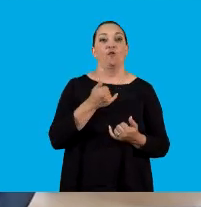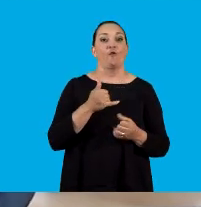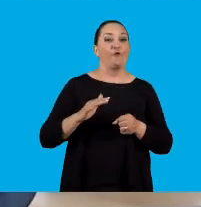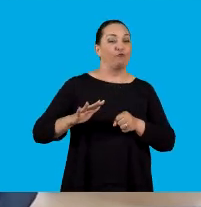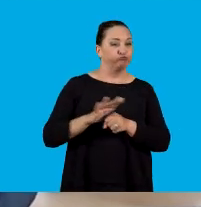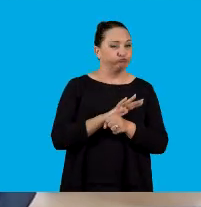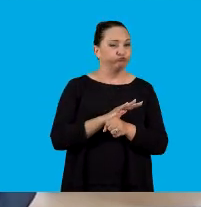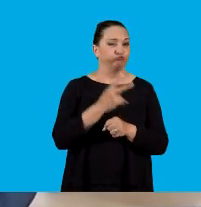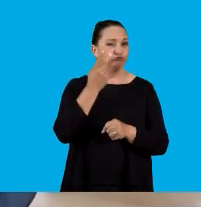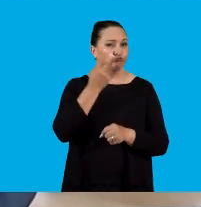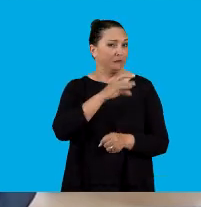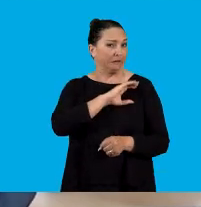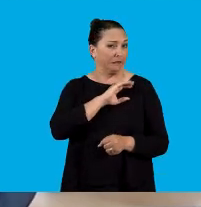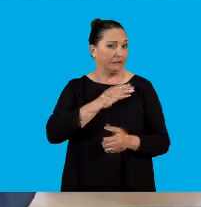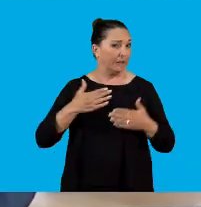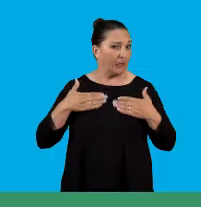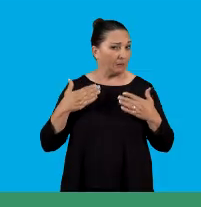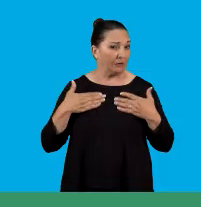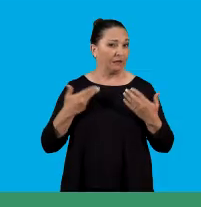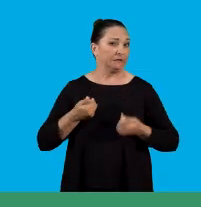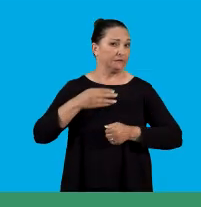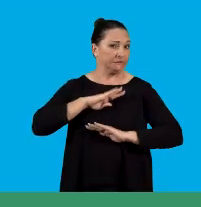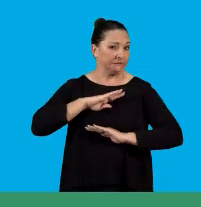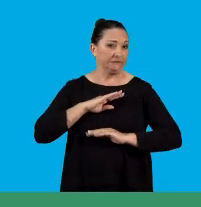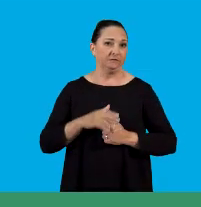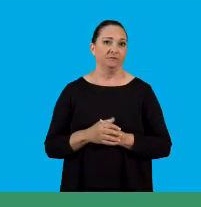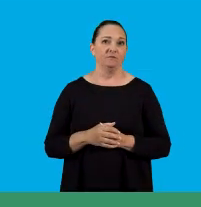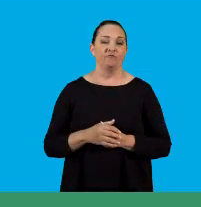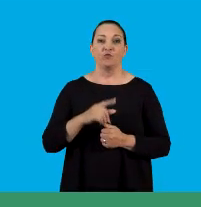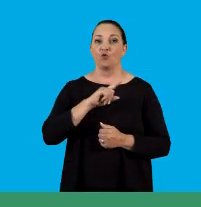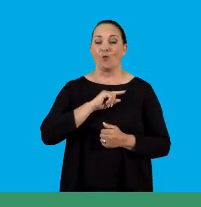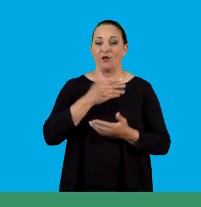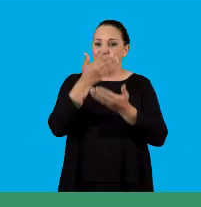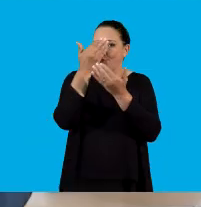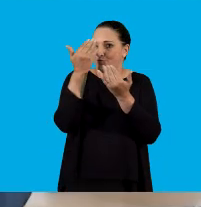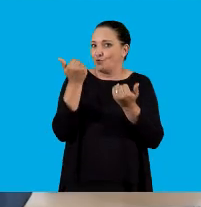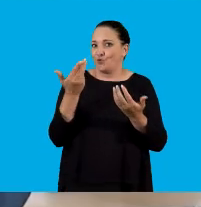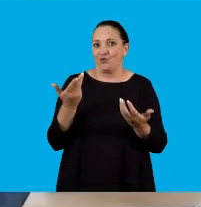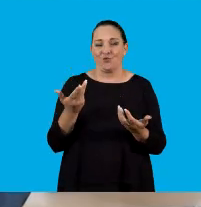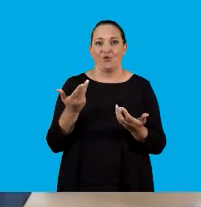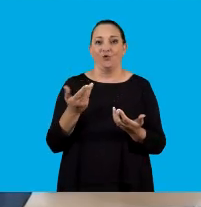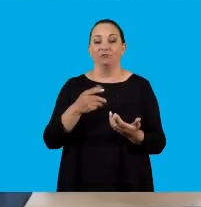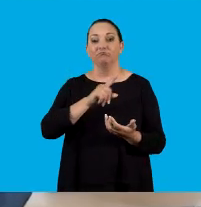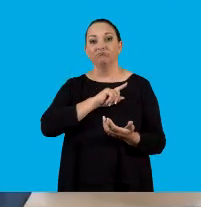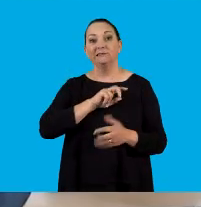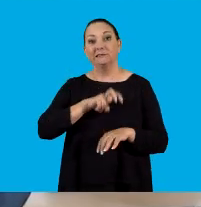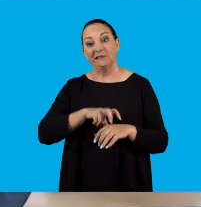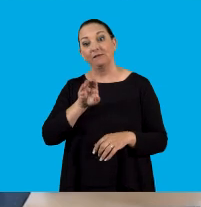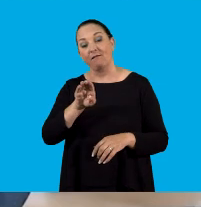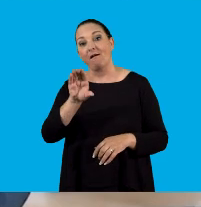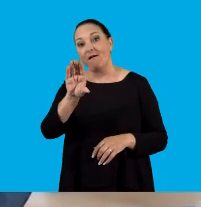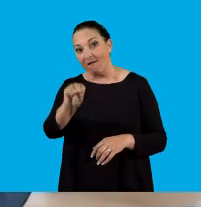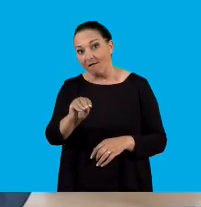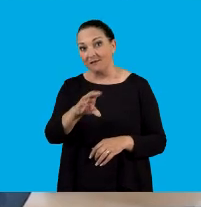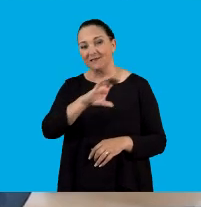correct answer here is total client satisfaction. You will not know if the client is satisfied unless you ask and